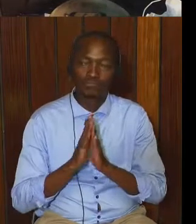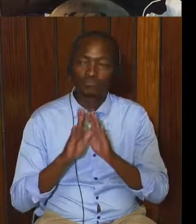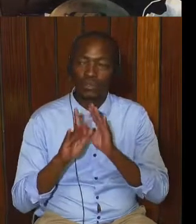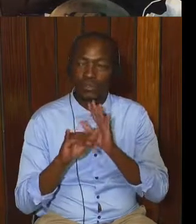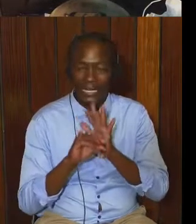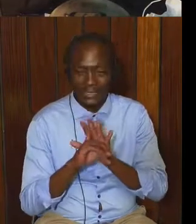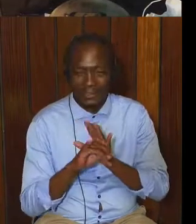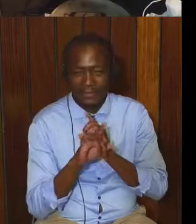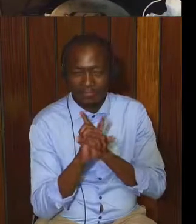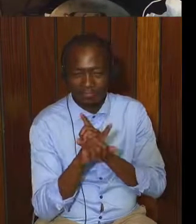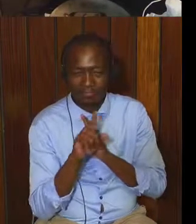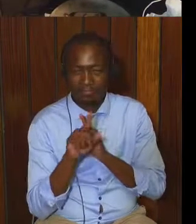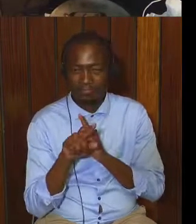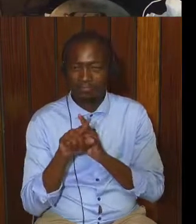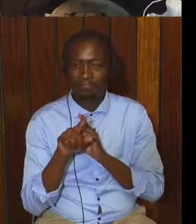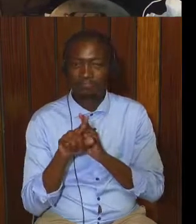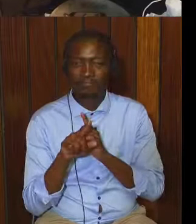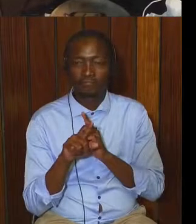identified